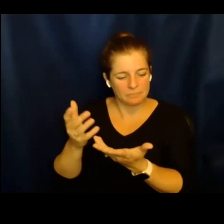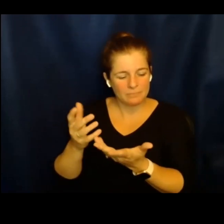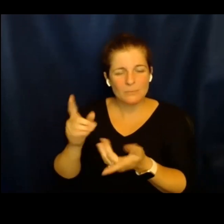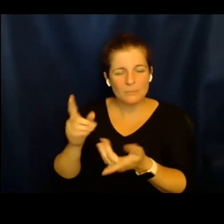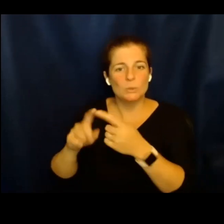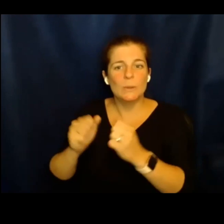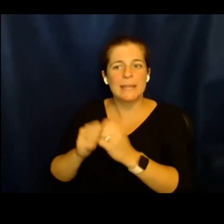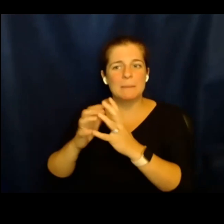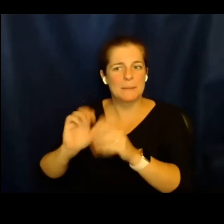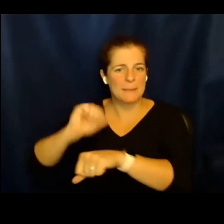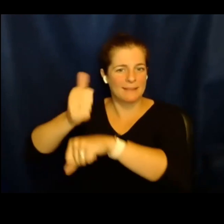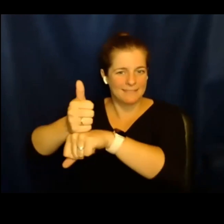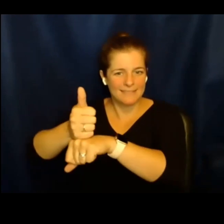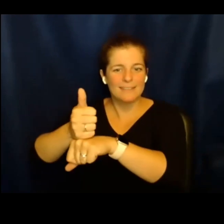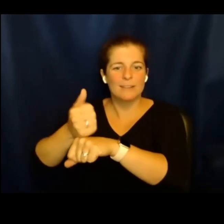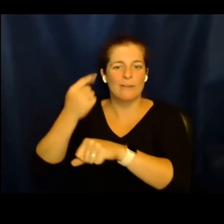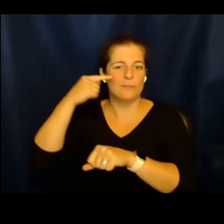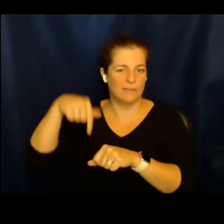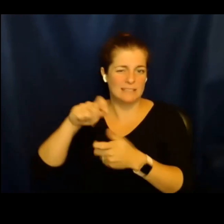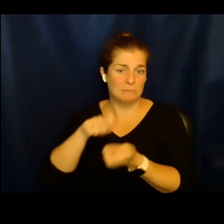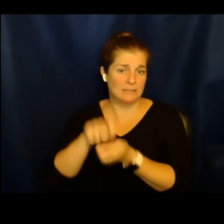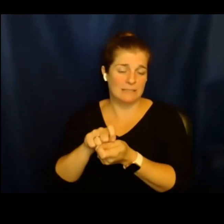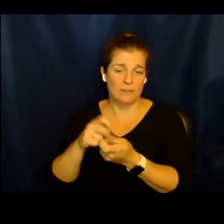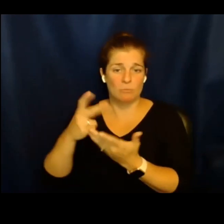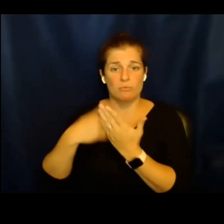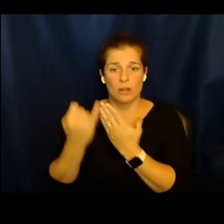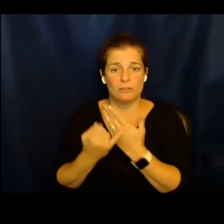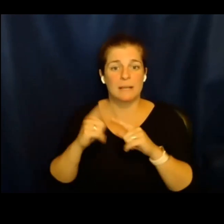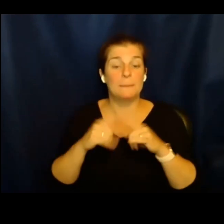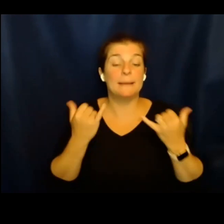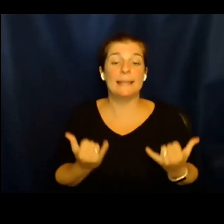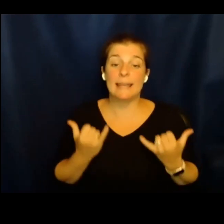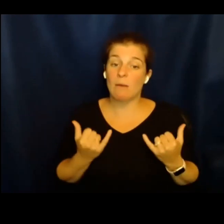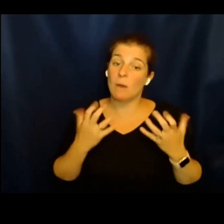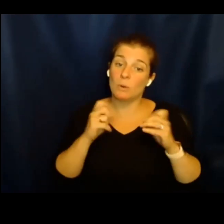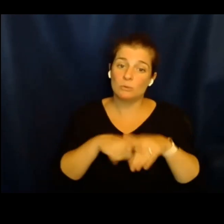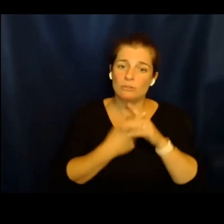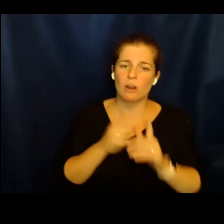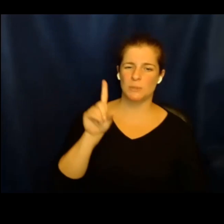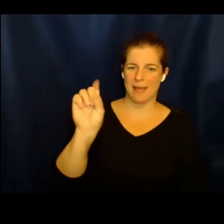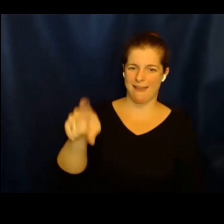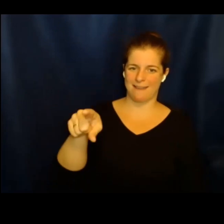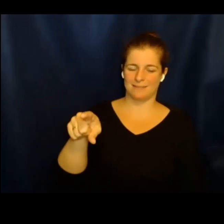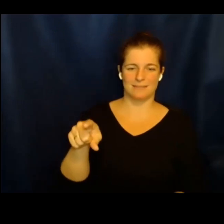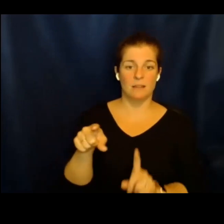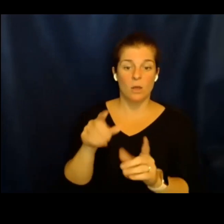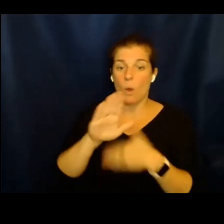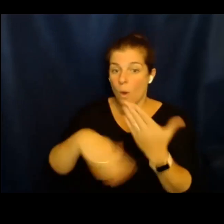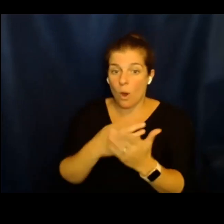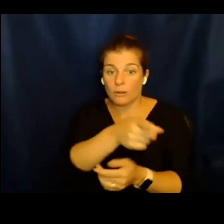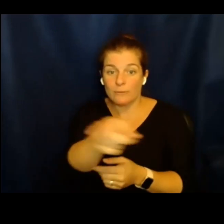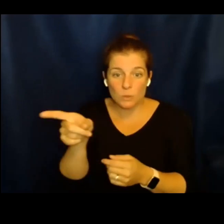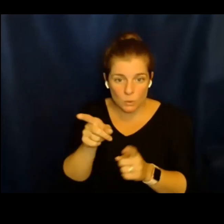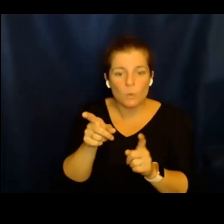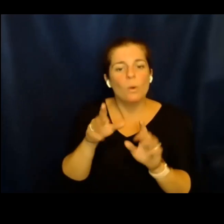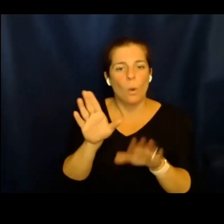it for this particular project? And I would like to begin my session asking a question that all of you in your screen can